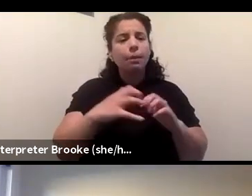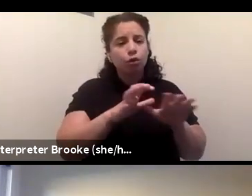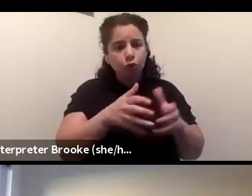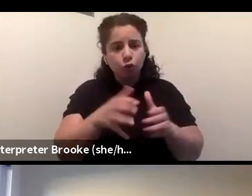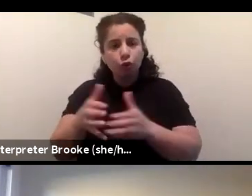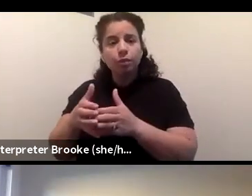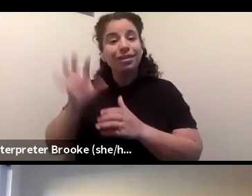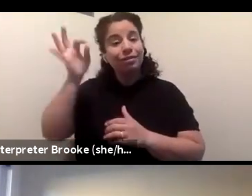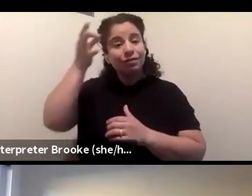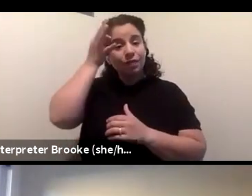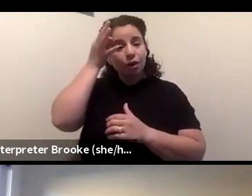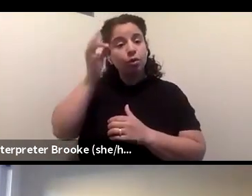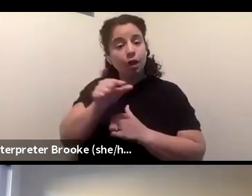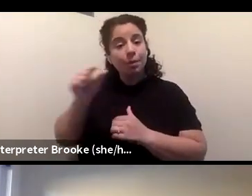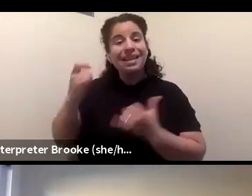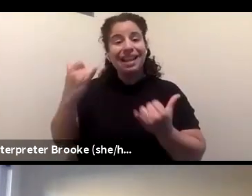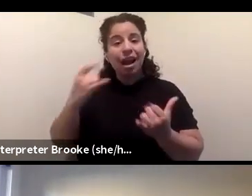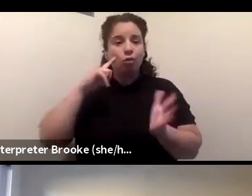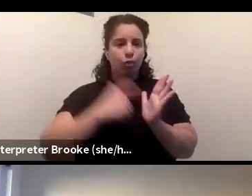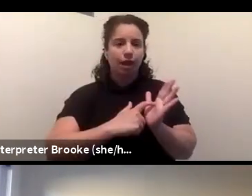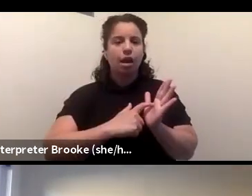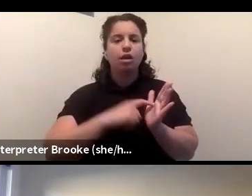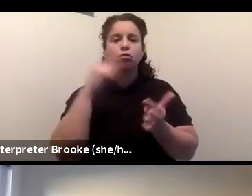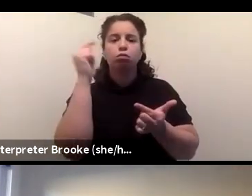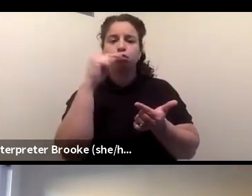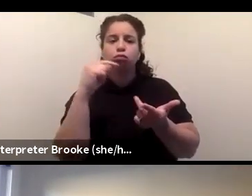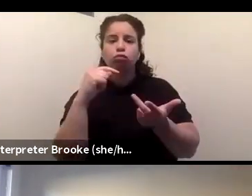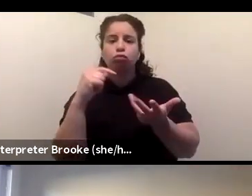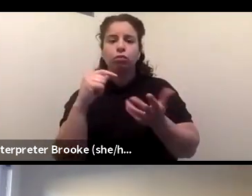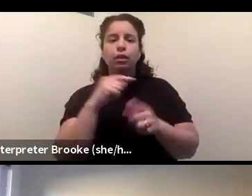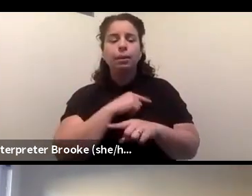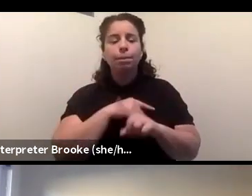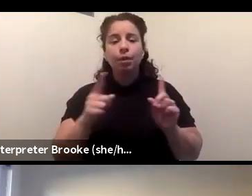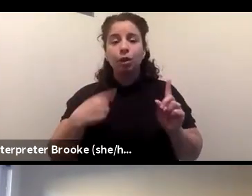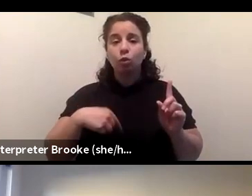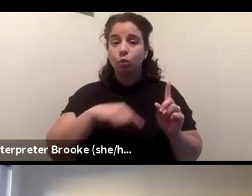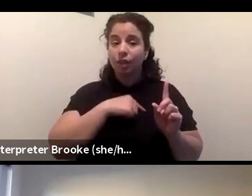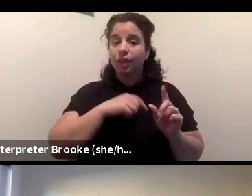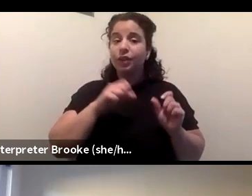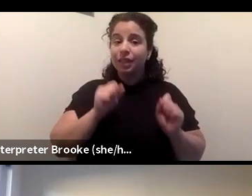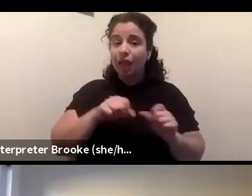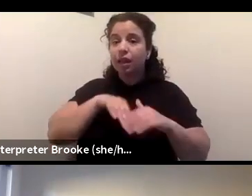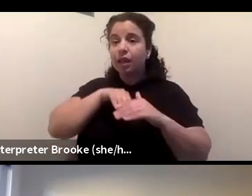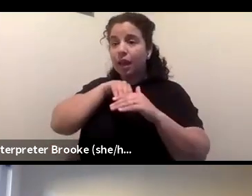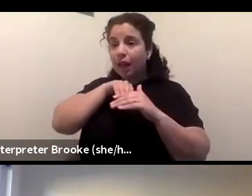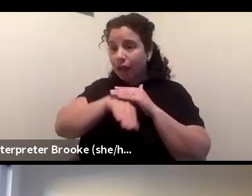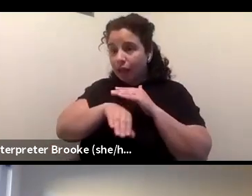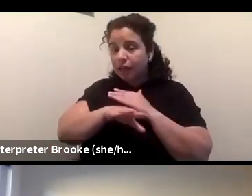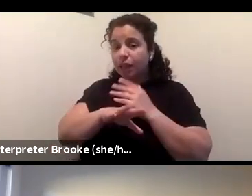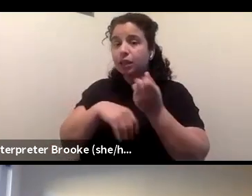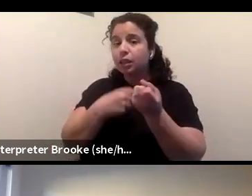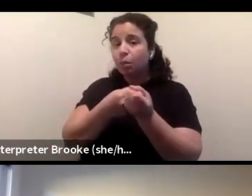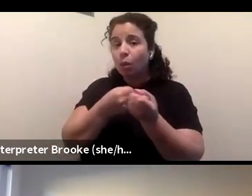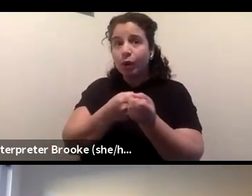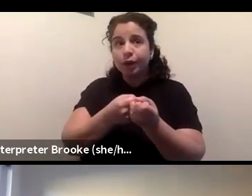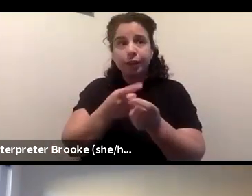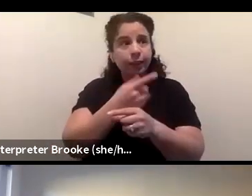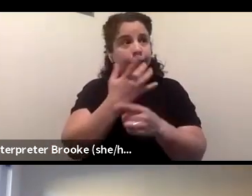who are eligible for this funding, who don't necessarily have the institutions in place to be able to access support. And